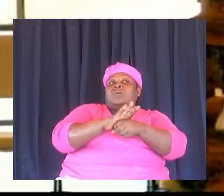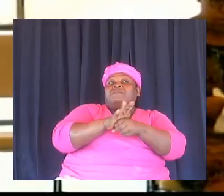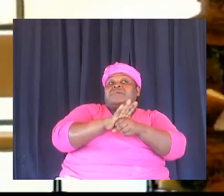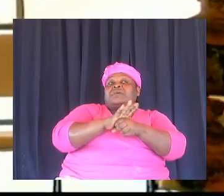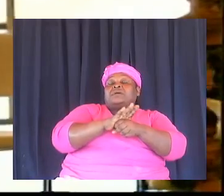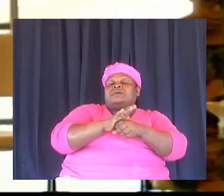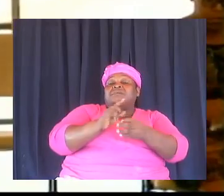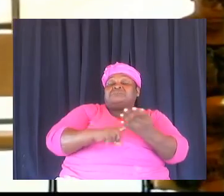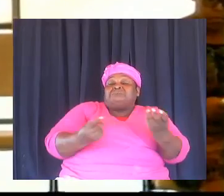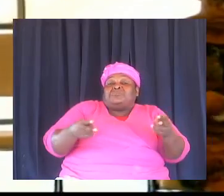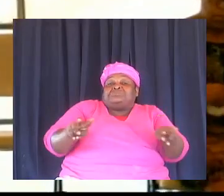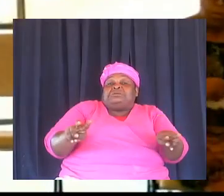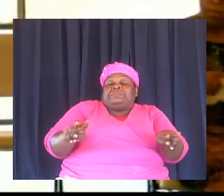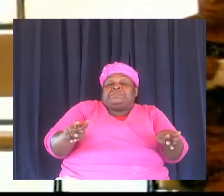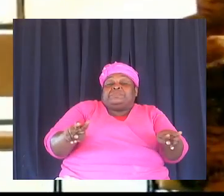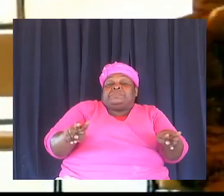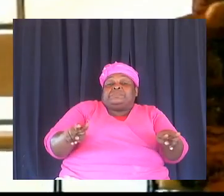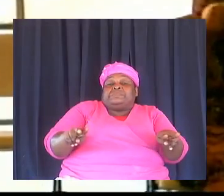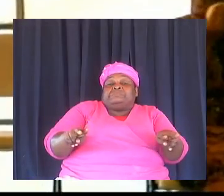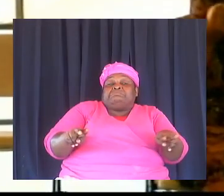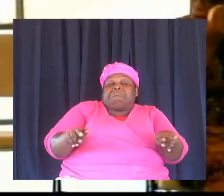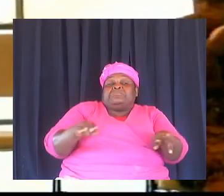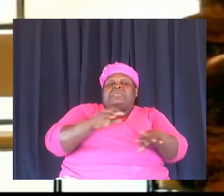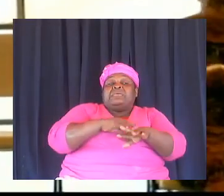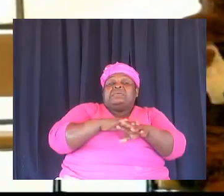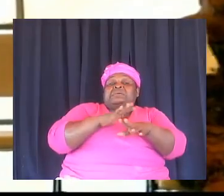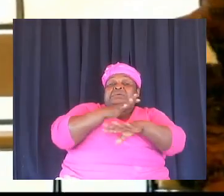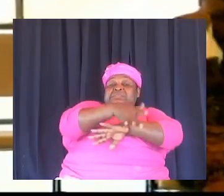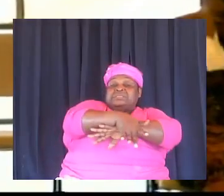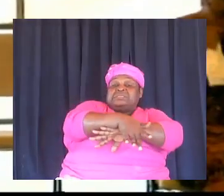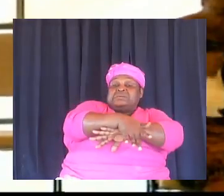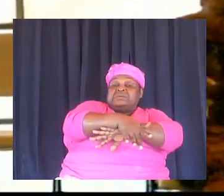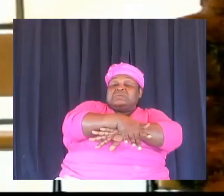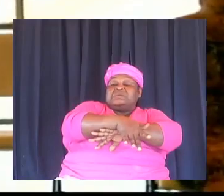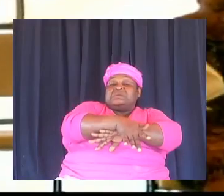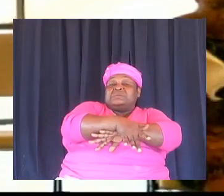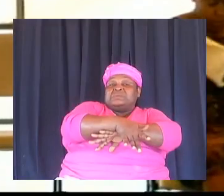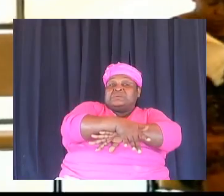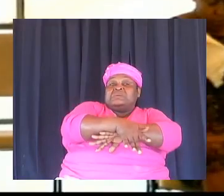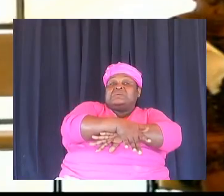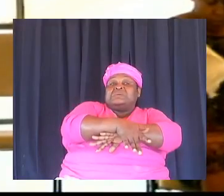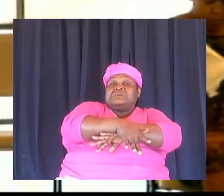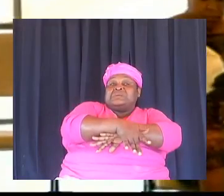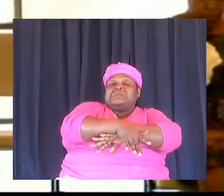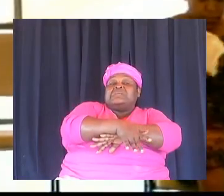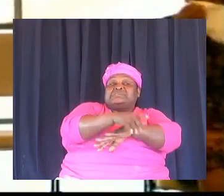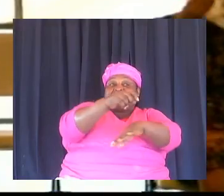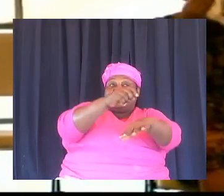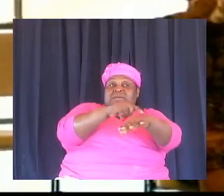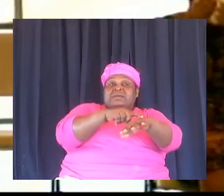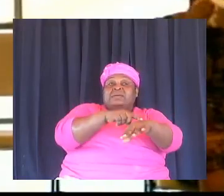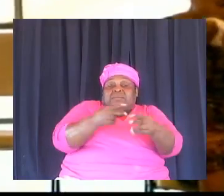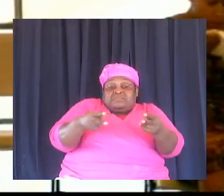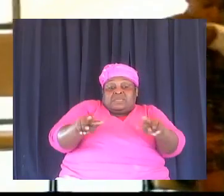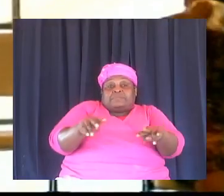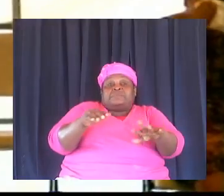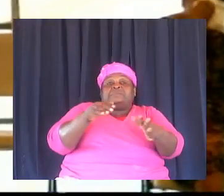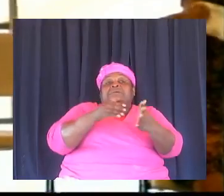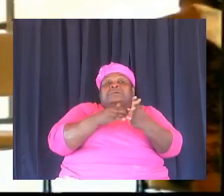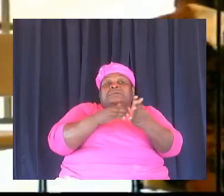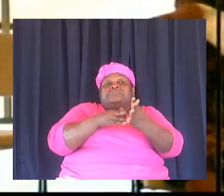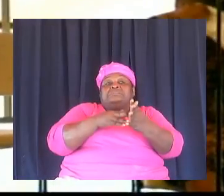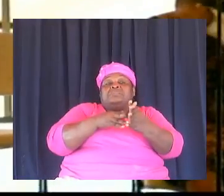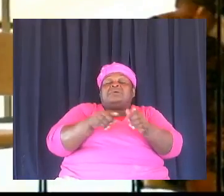what happened at the earlier stage is happening again. But I also